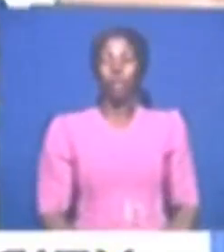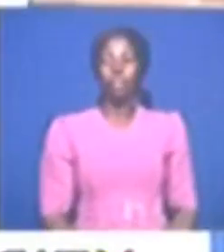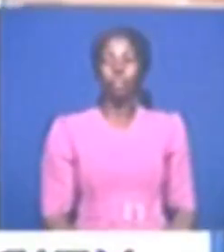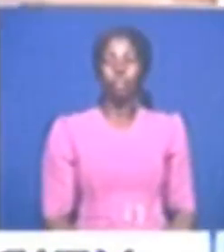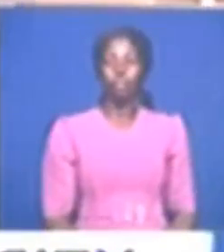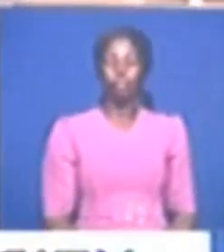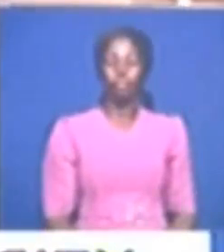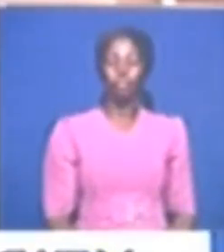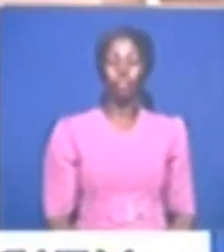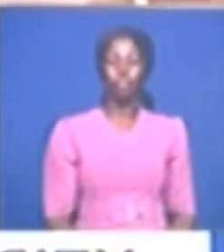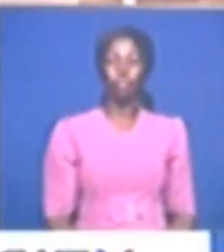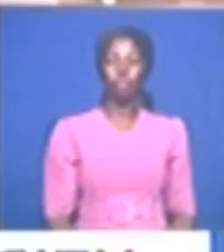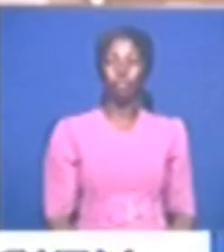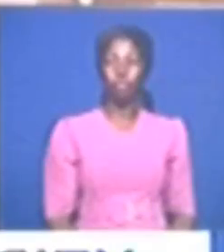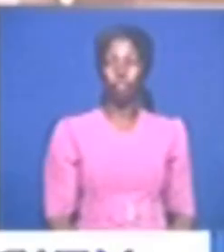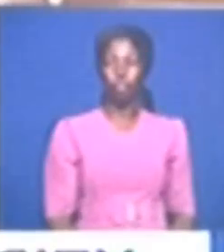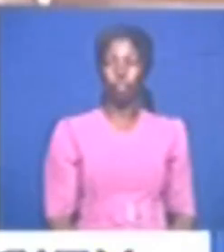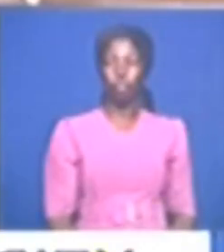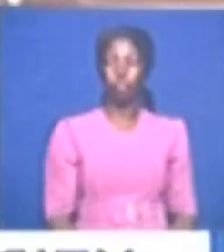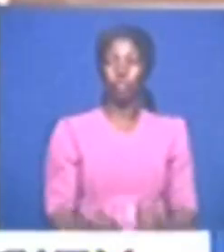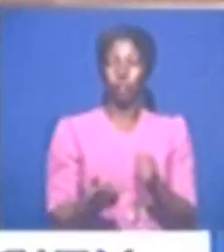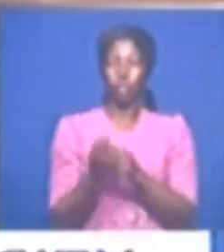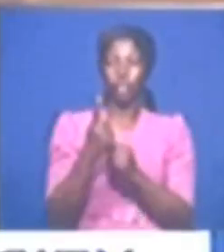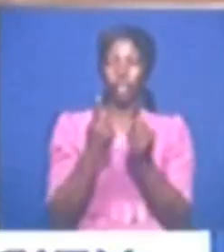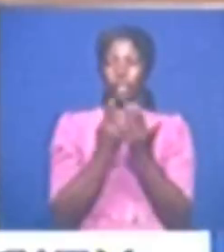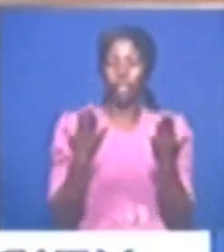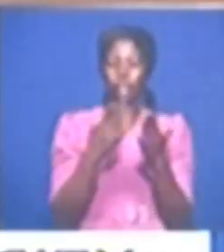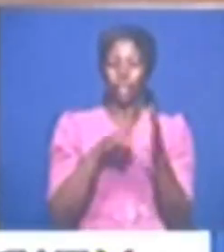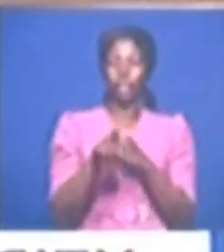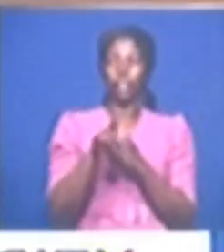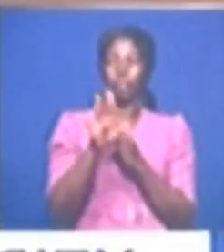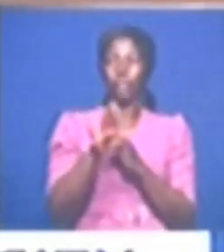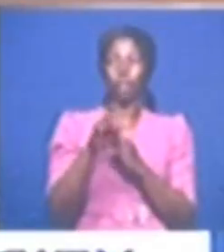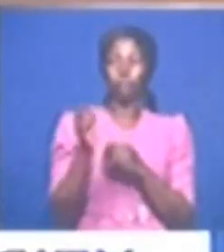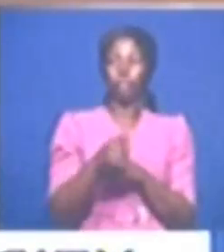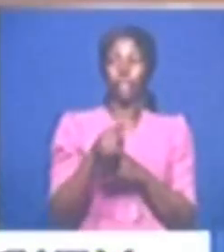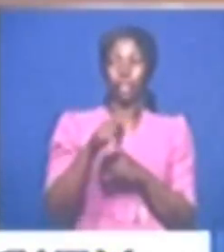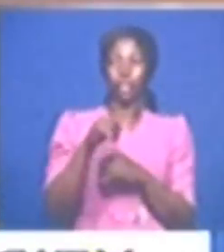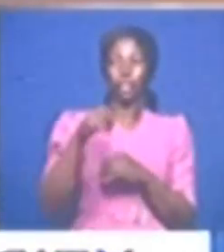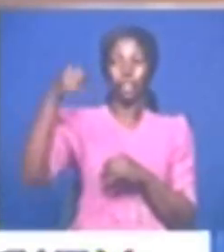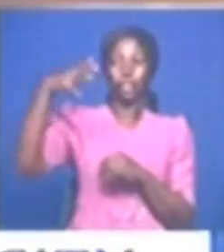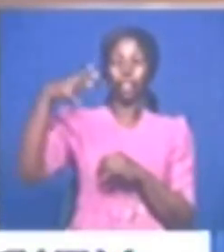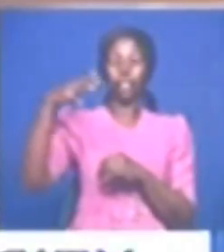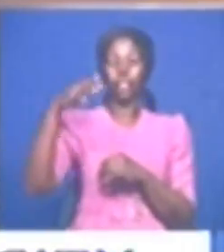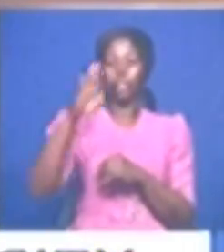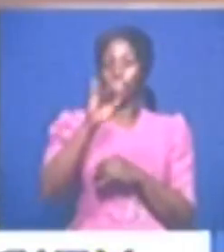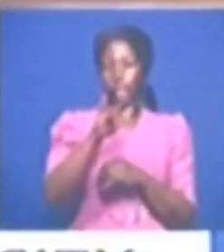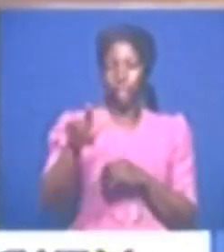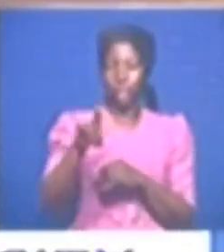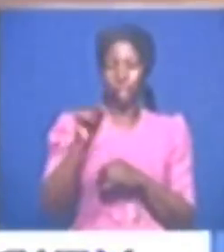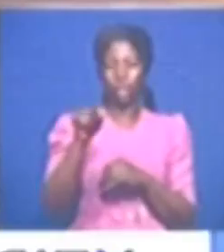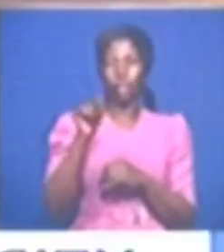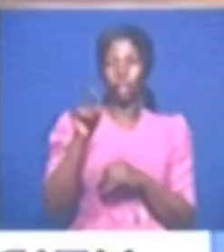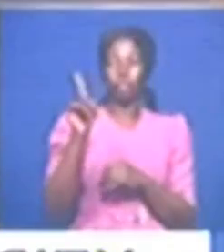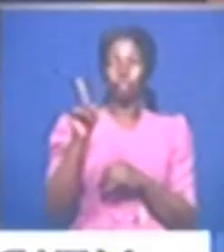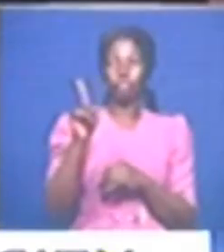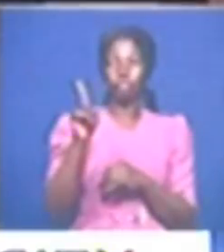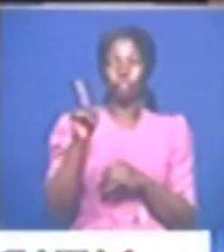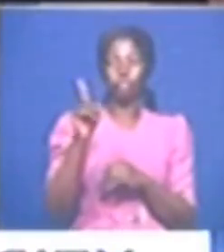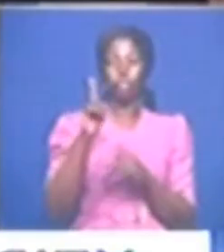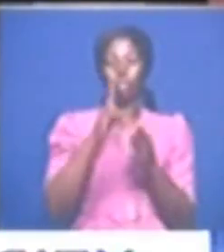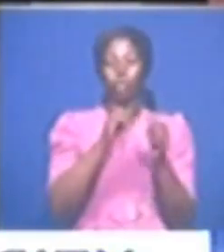Of the 11 components on your monthly electricity bill from Kenya Power is the forex adjustment, which according to the electricity